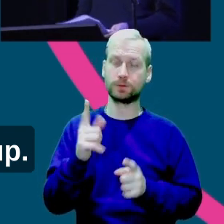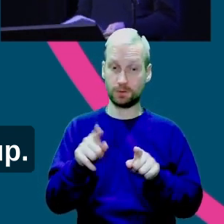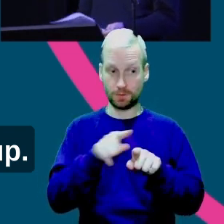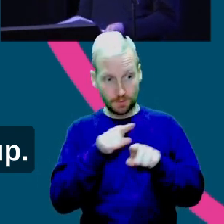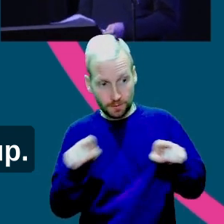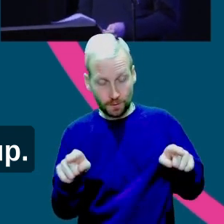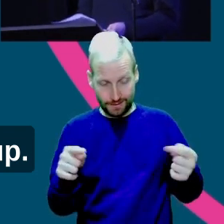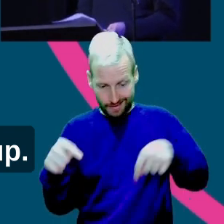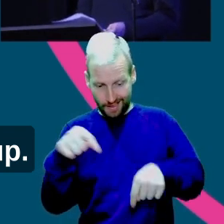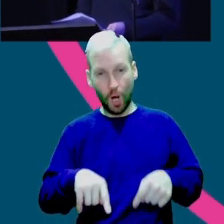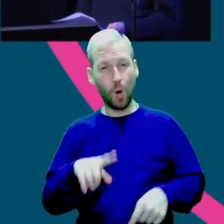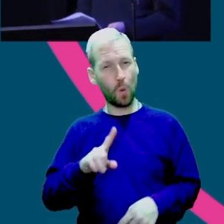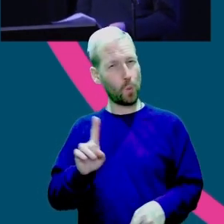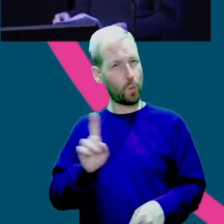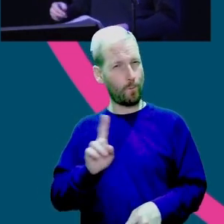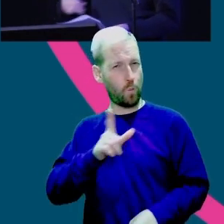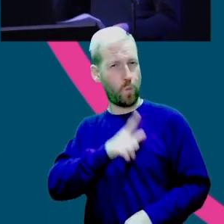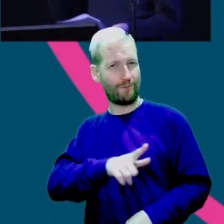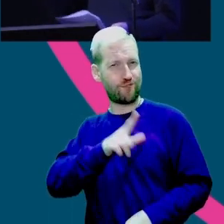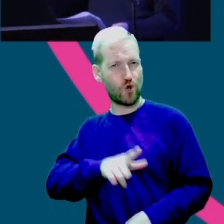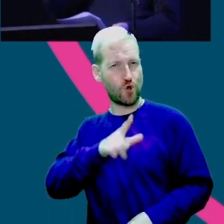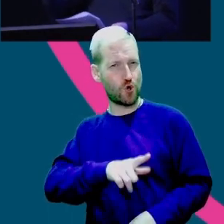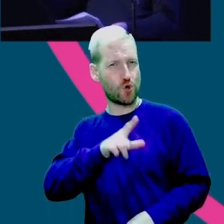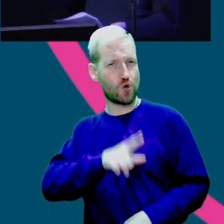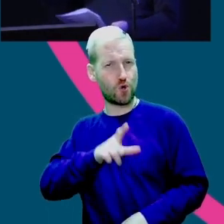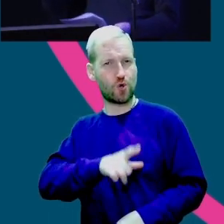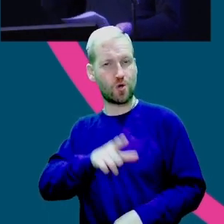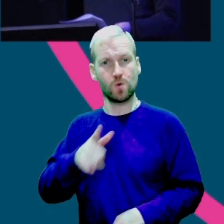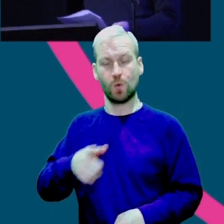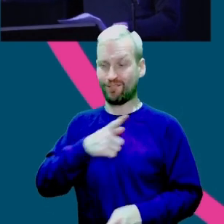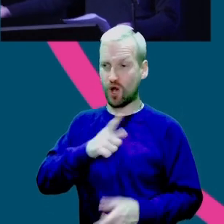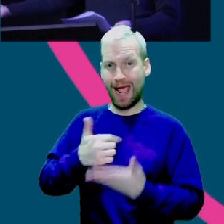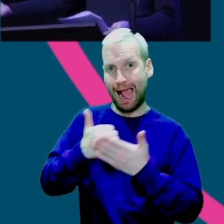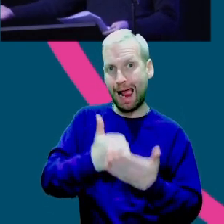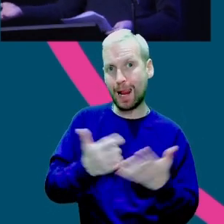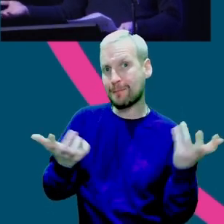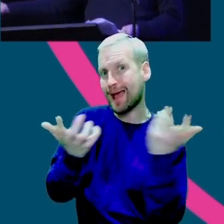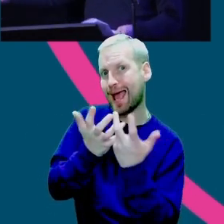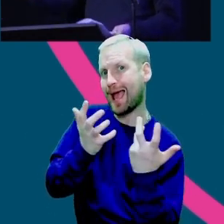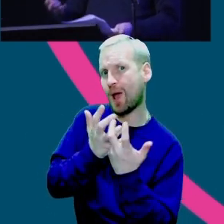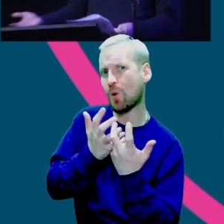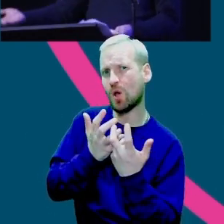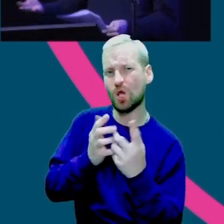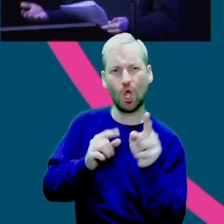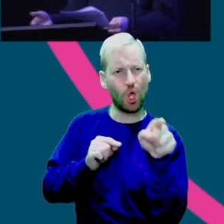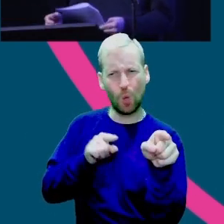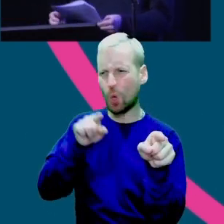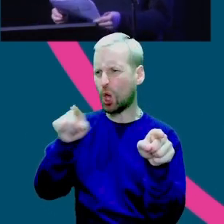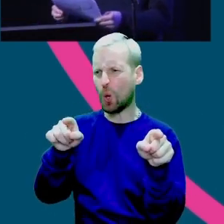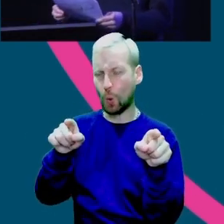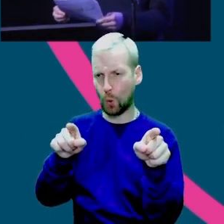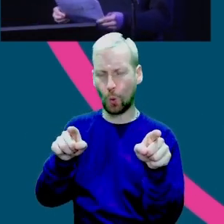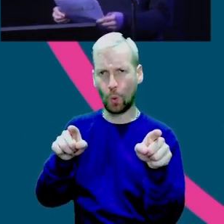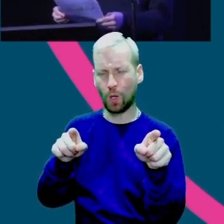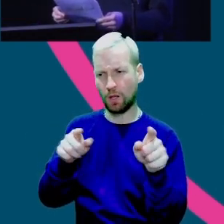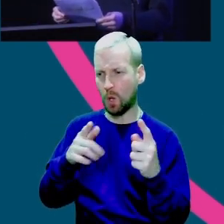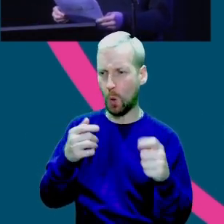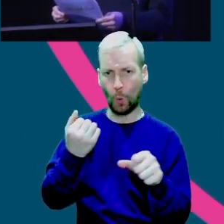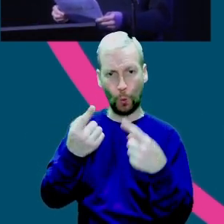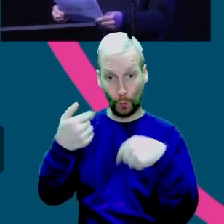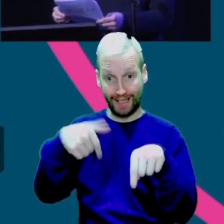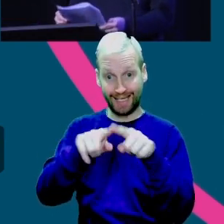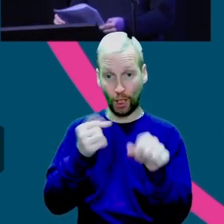who have turned up, all right? It's not about doing two people, it's about doing it together, all